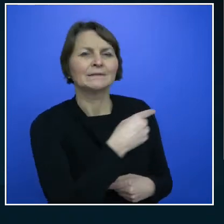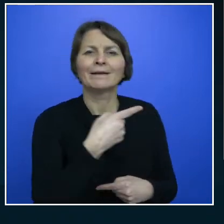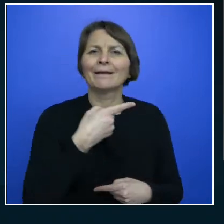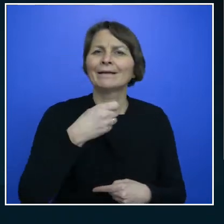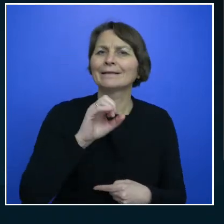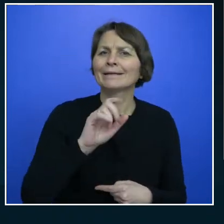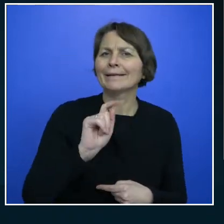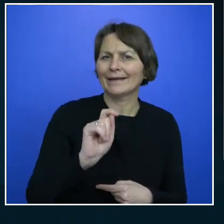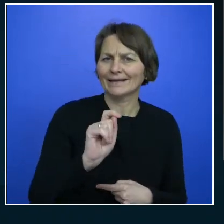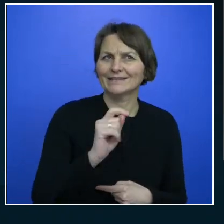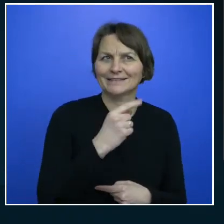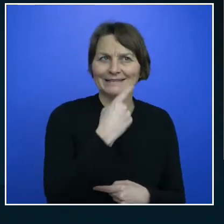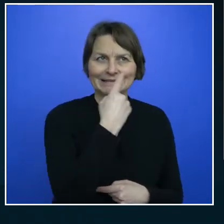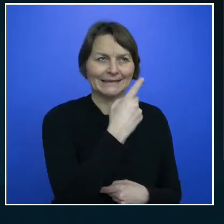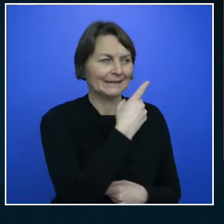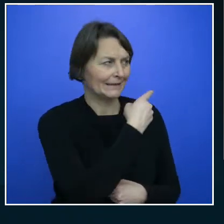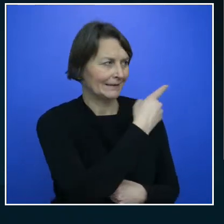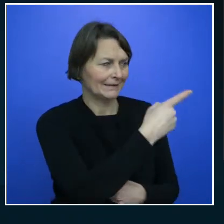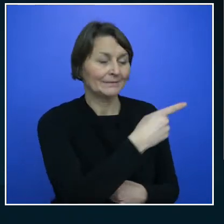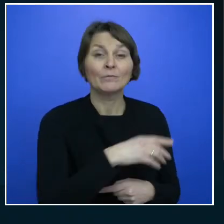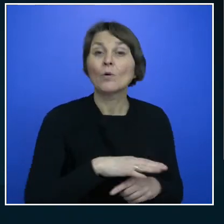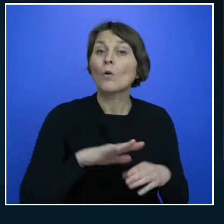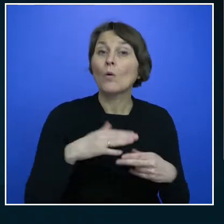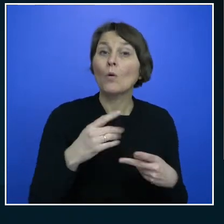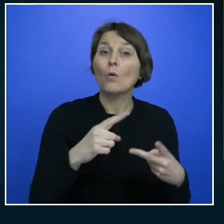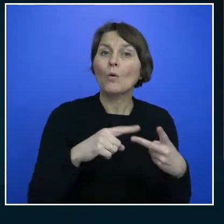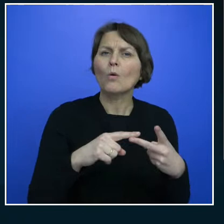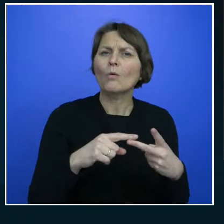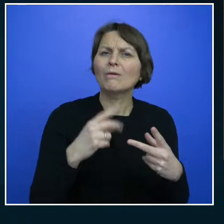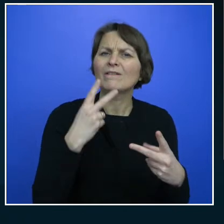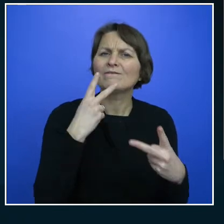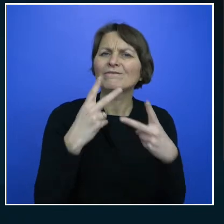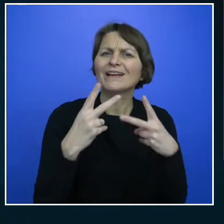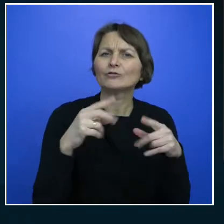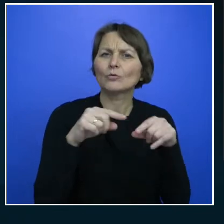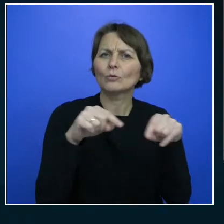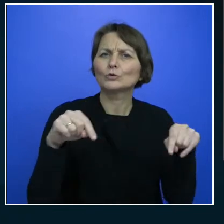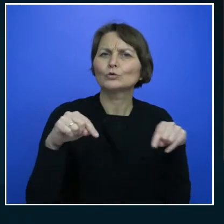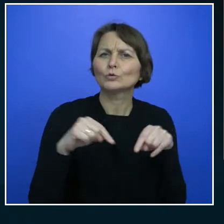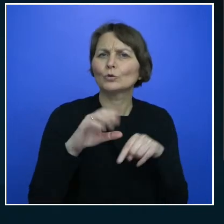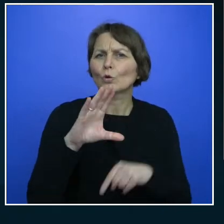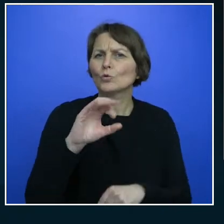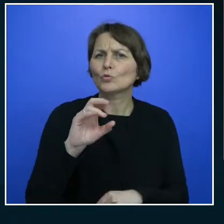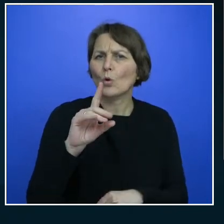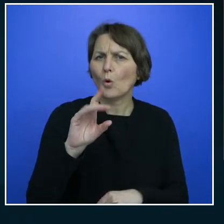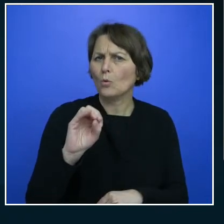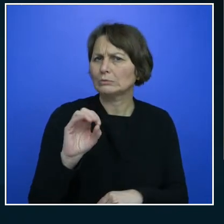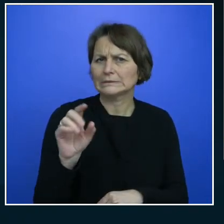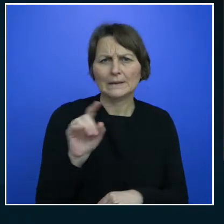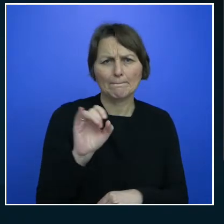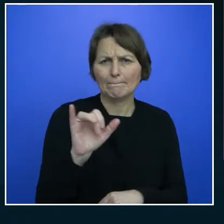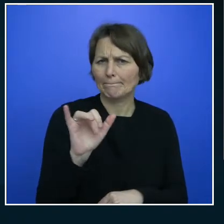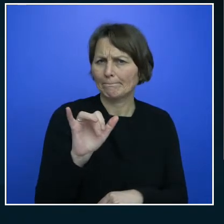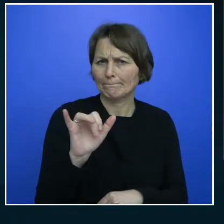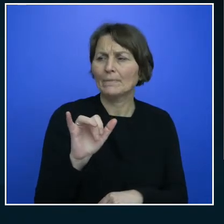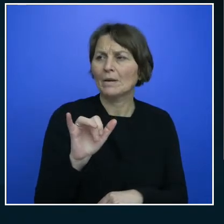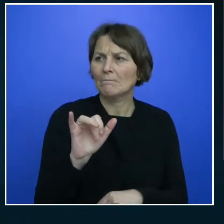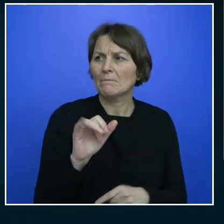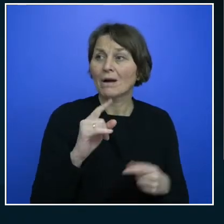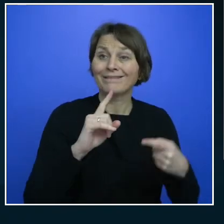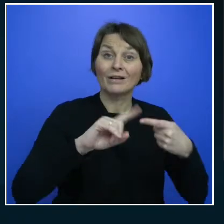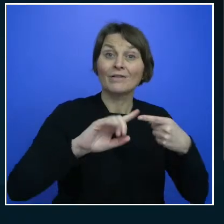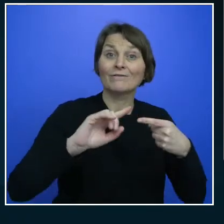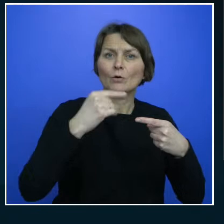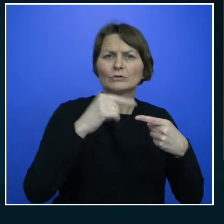in Visual Studio Code. But I find it more fast to do